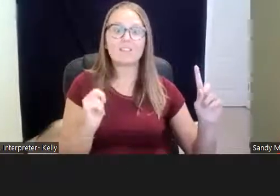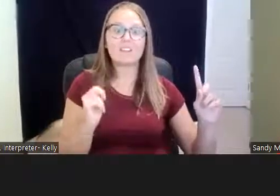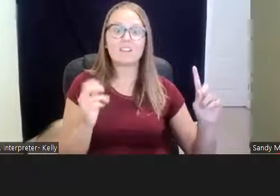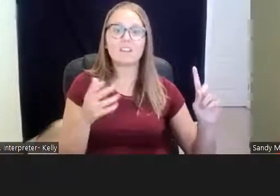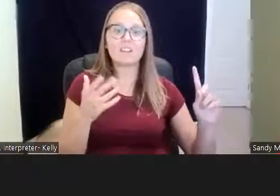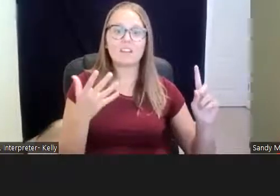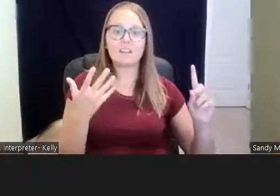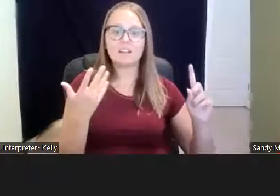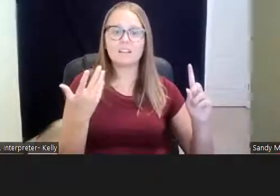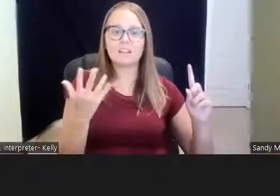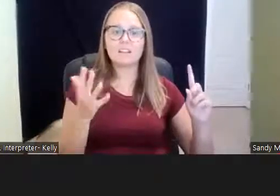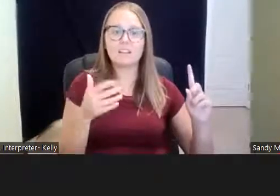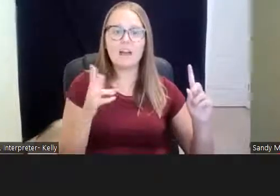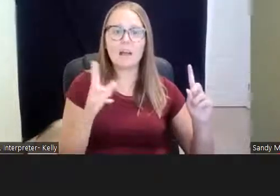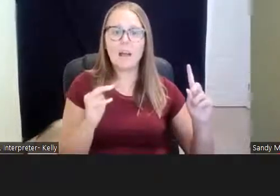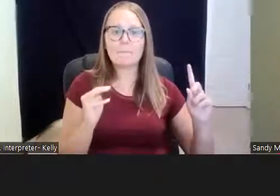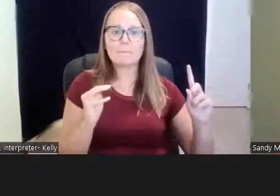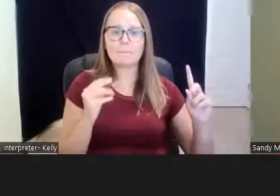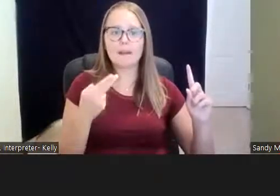getting